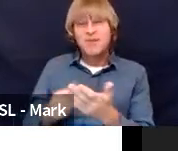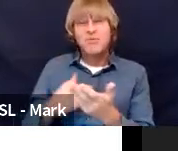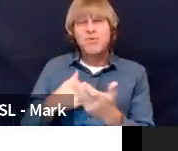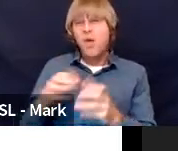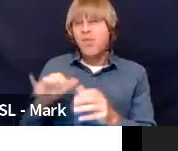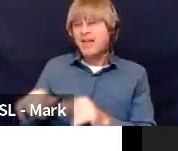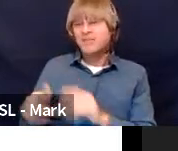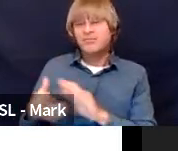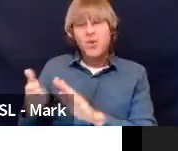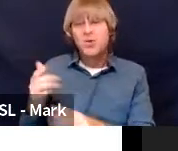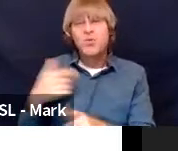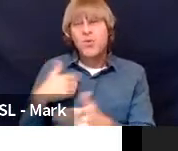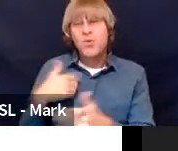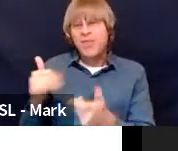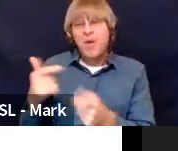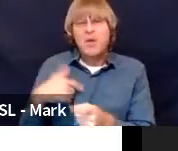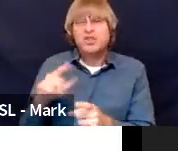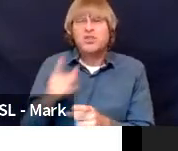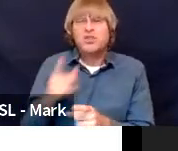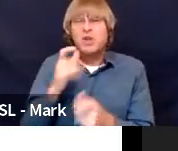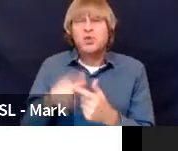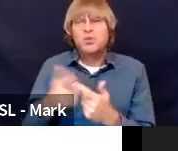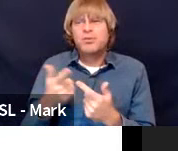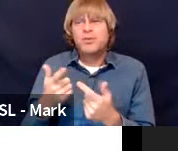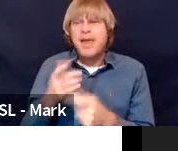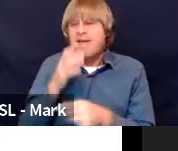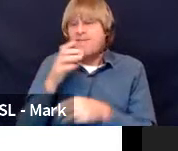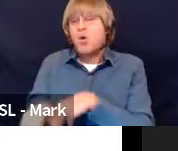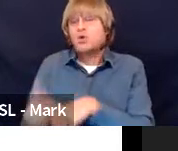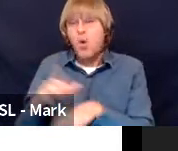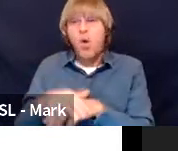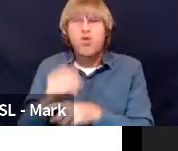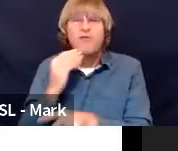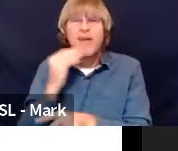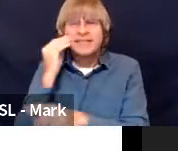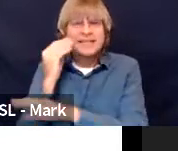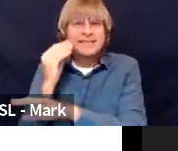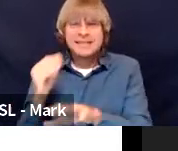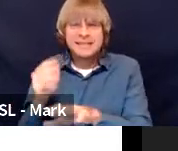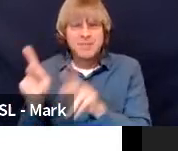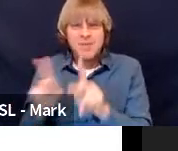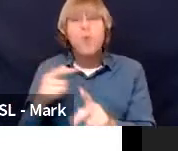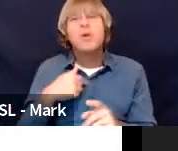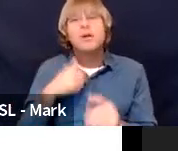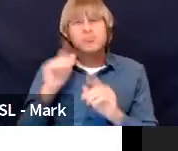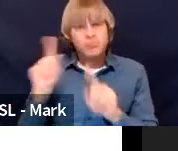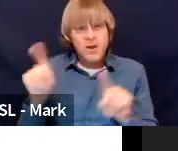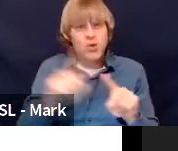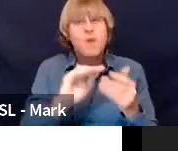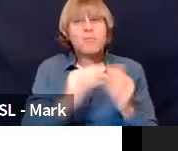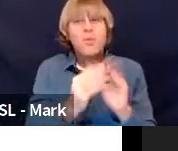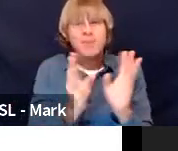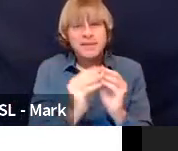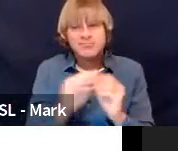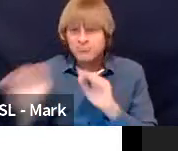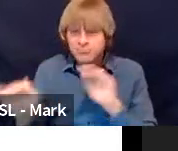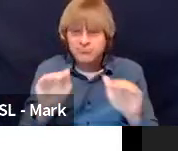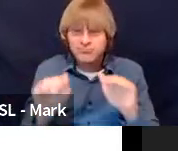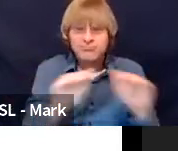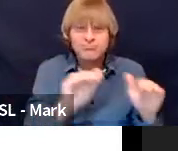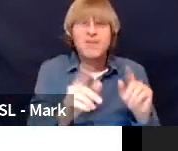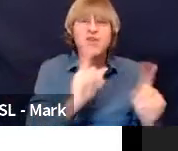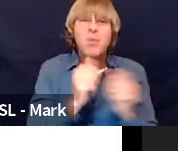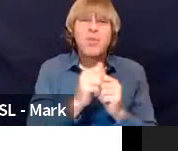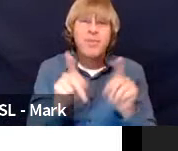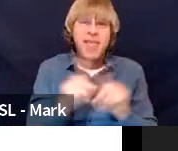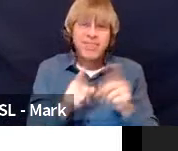to have this happen. We didn't just want to impose something on the residents. We actually went to community meetings and we talked to people like